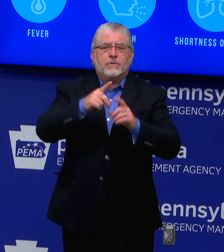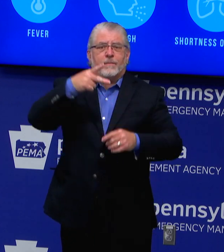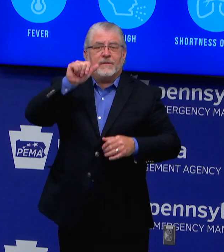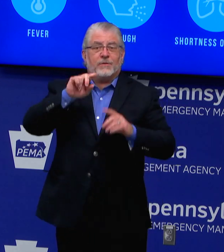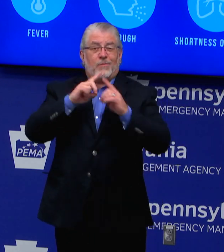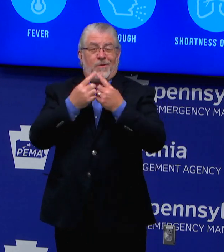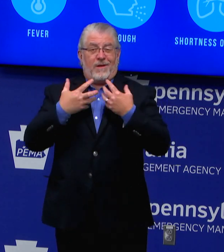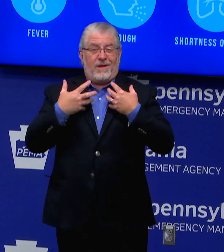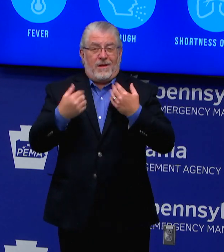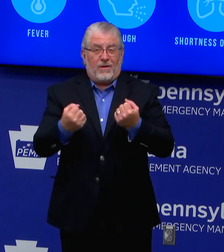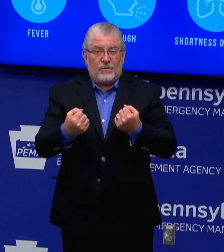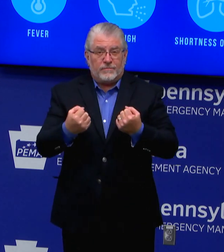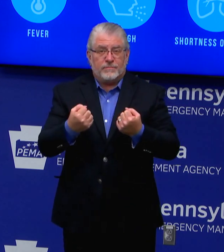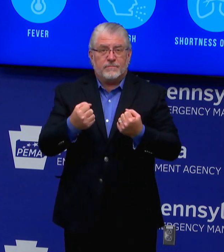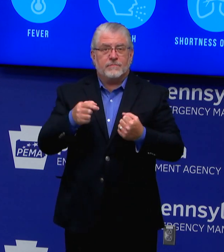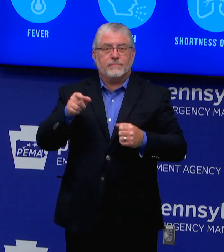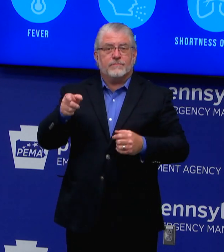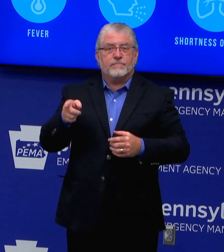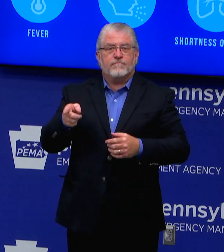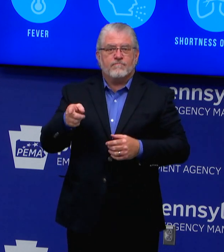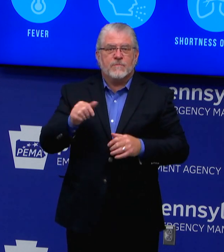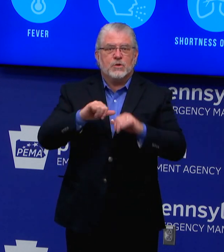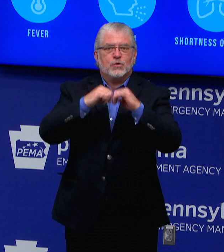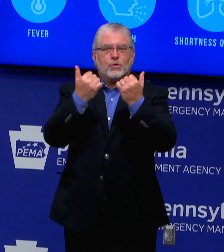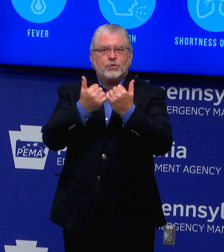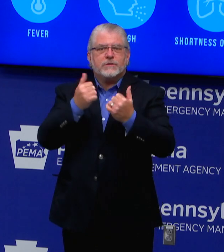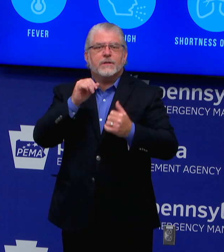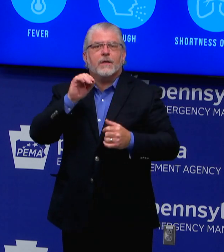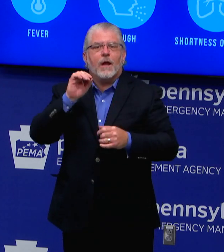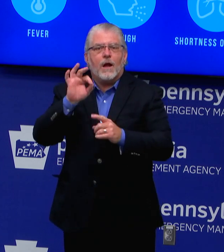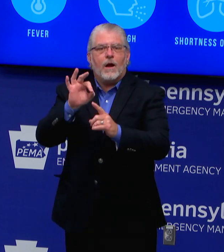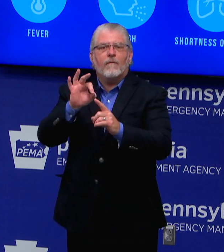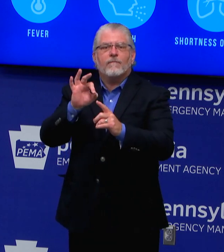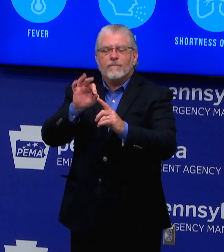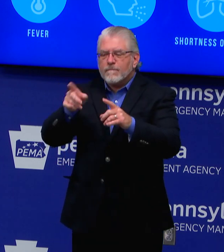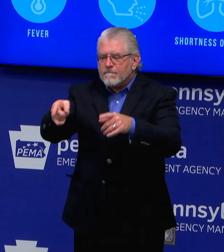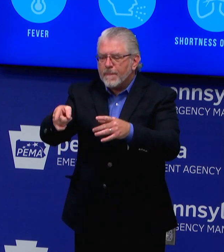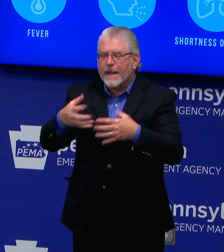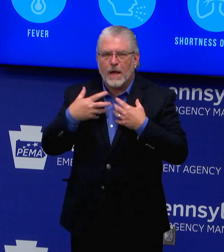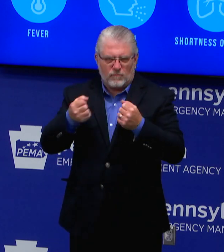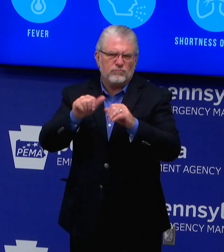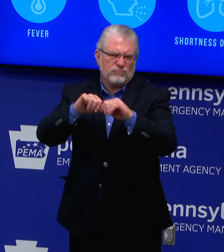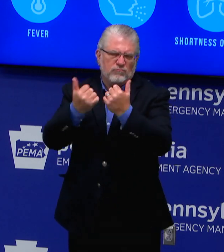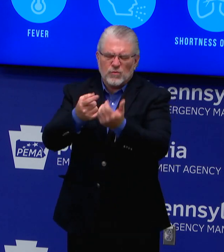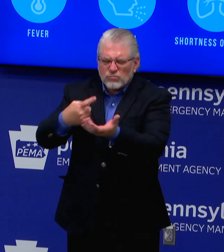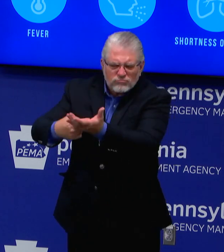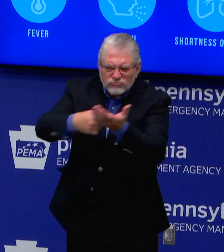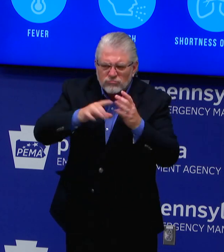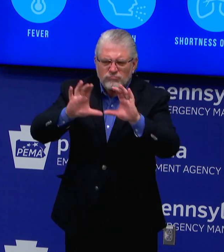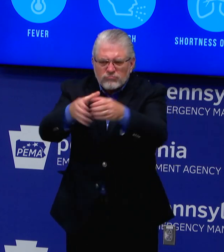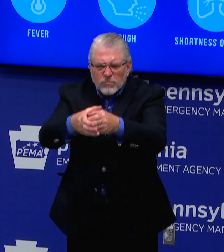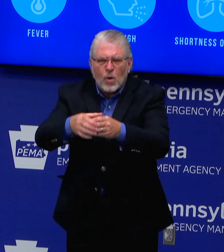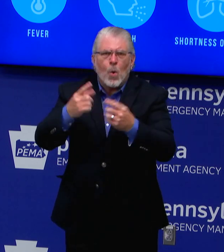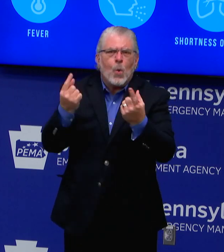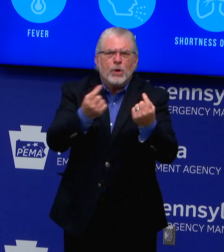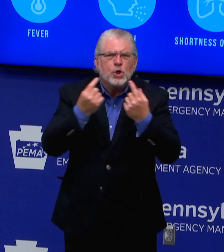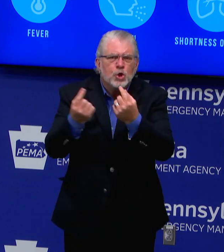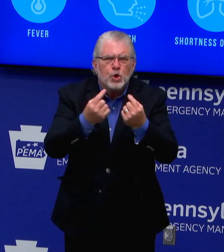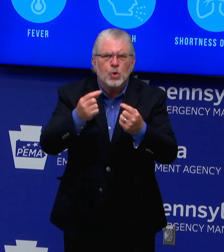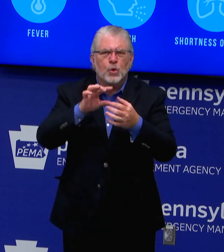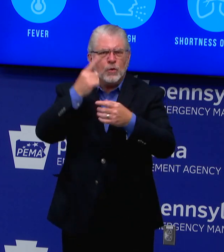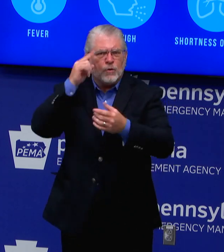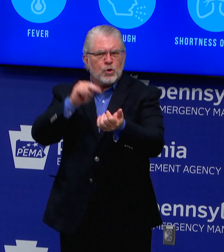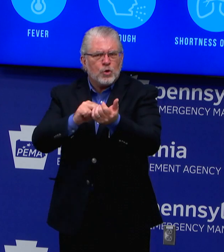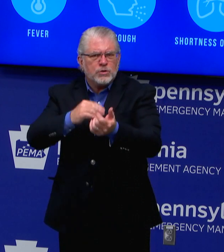medical planning team that coordinated efforts with respect to long-term care facility support. They have developed an assessment protocol and